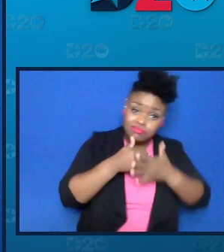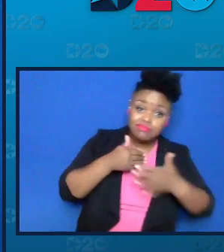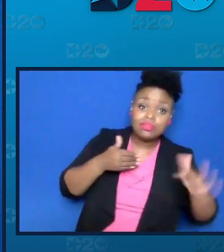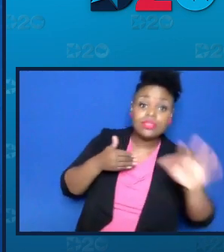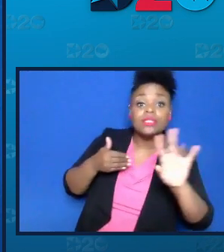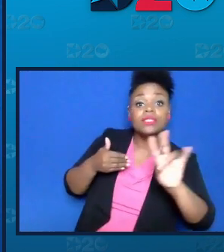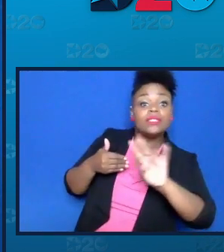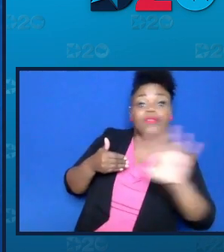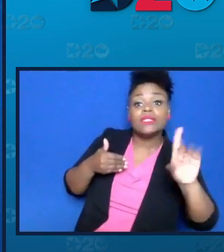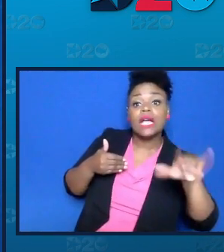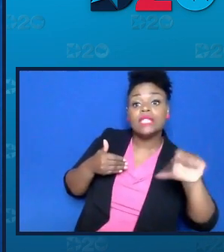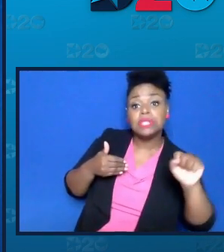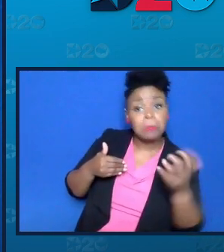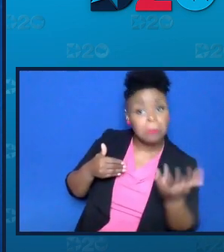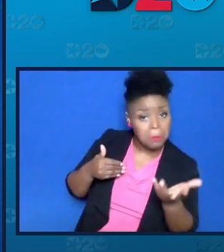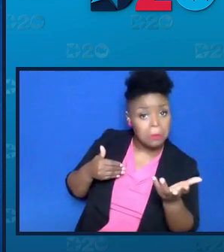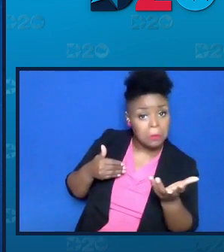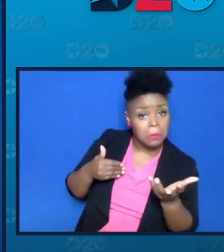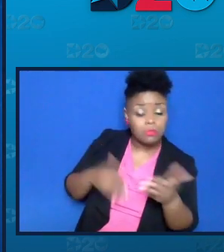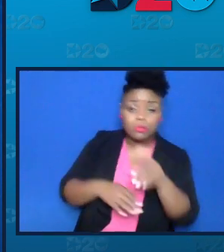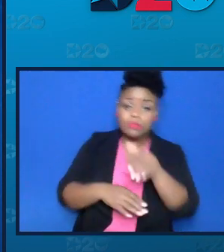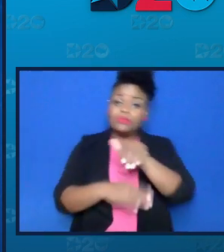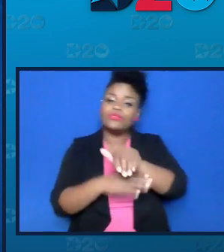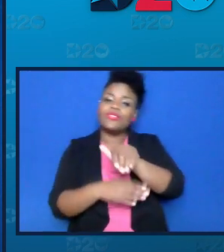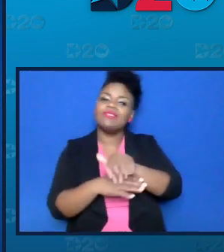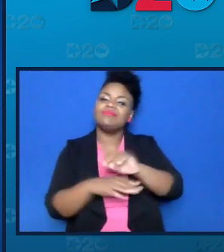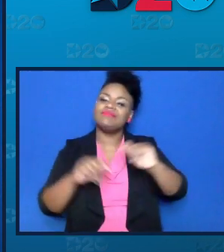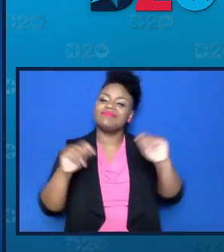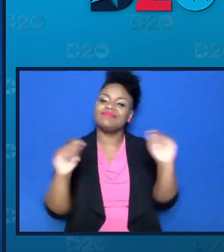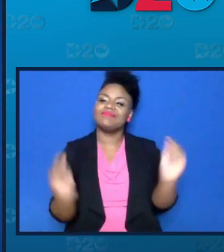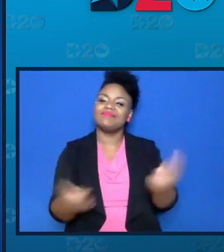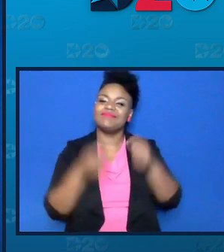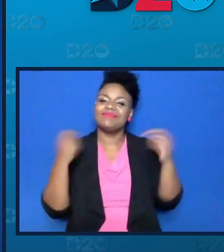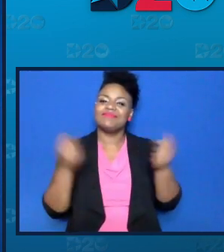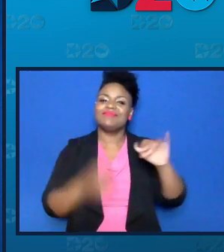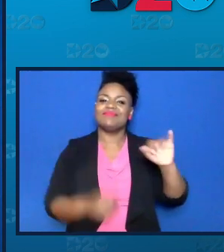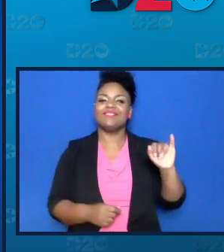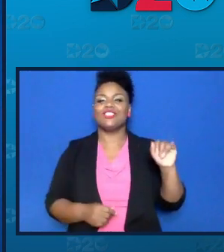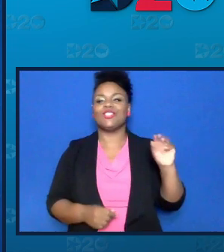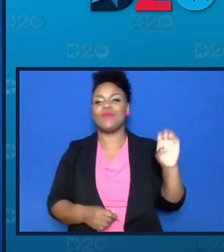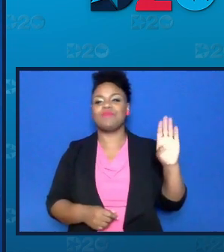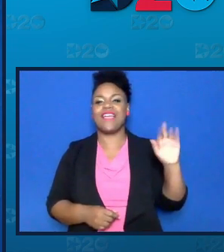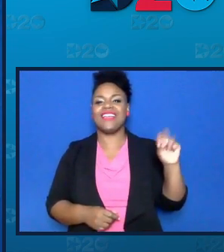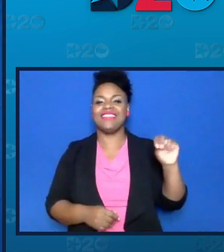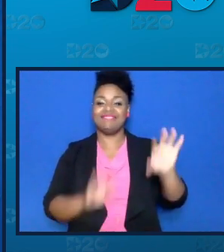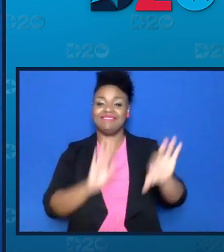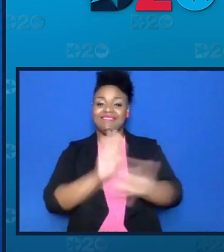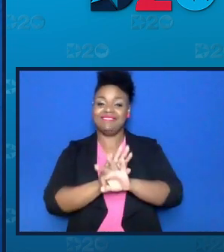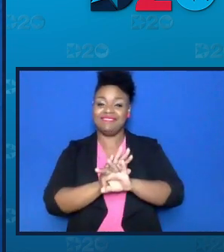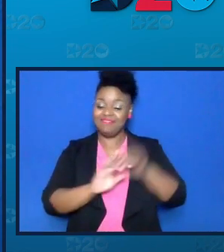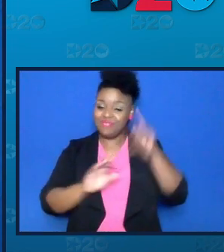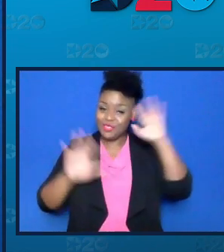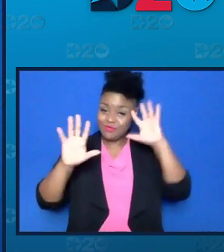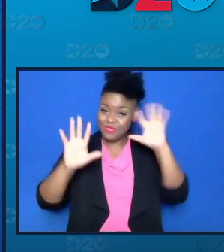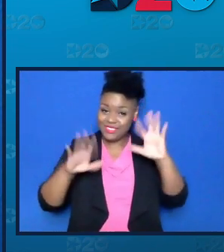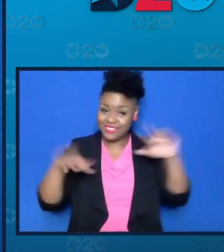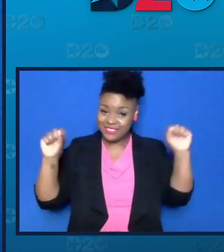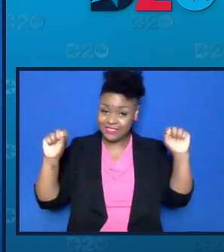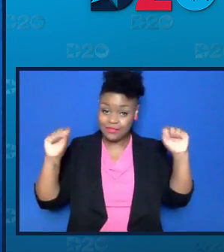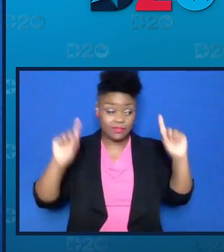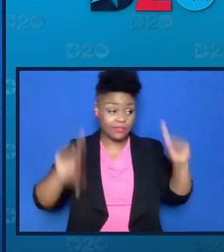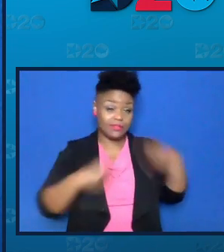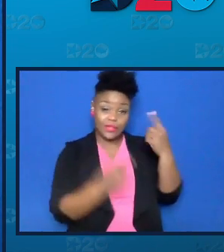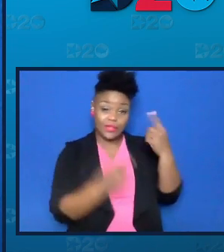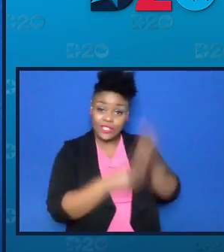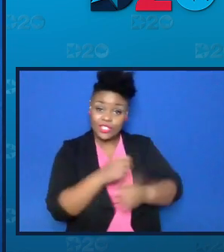Biden's nomination as the Democratic candidate for president. I have gotten to know both Joe and Kamala on the trail over the past year. The way you really get to